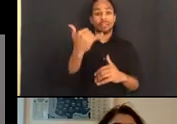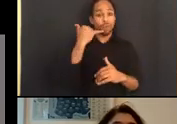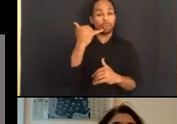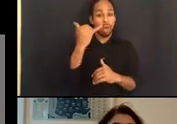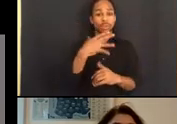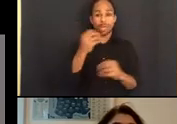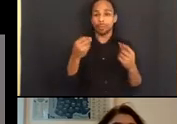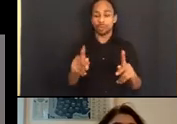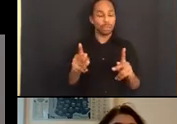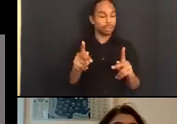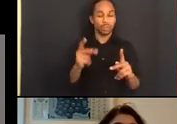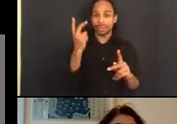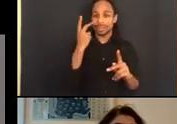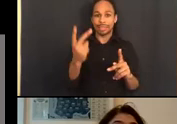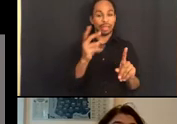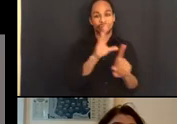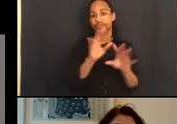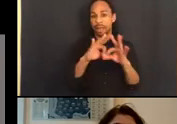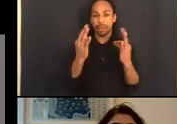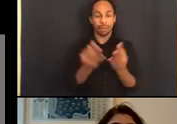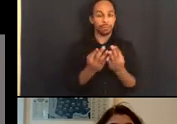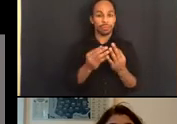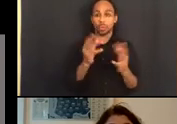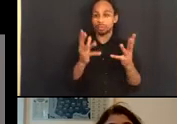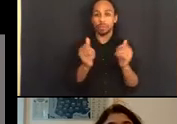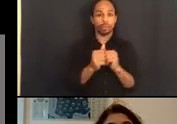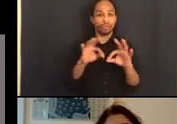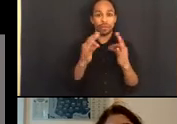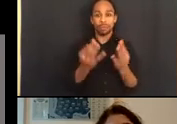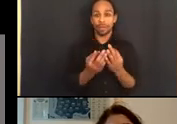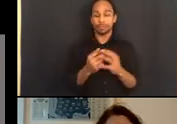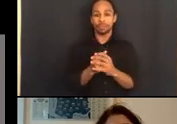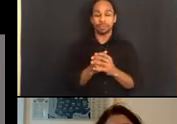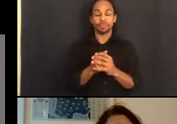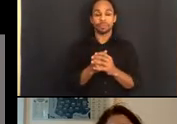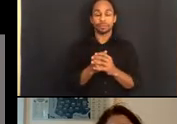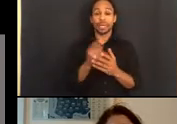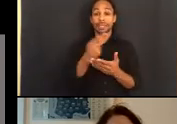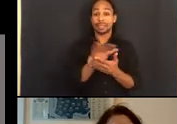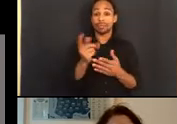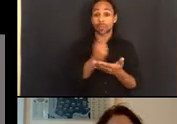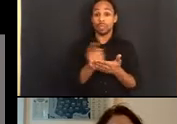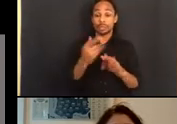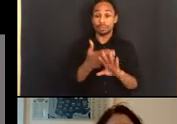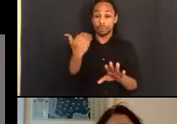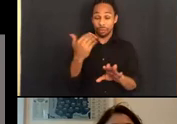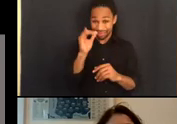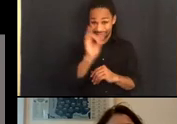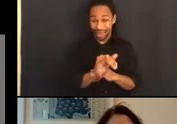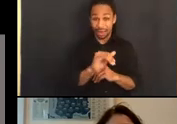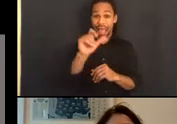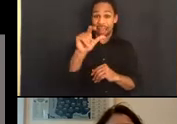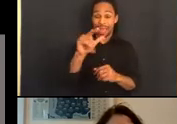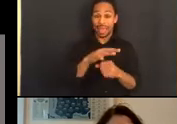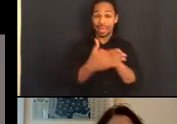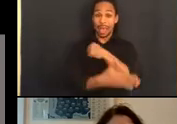to see their family or speak with their family. Several weeks before that, the LA County Probation Department had